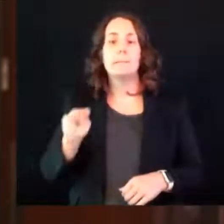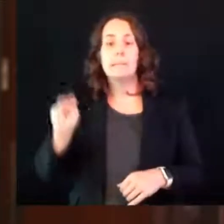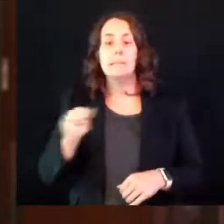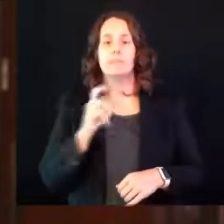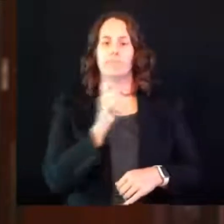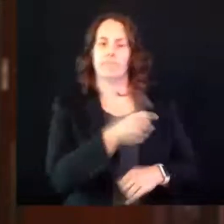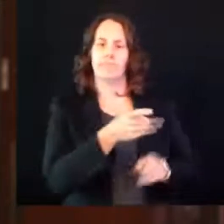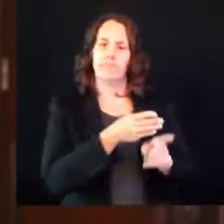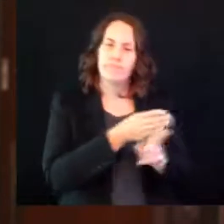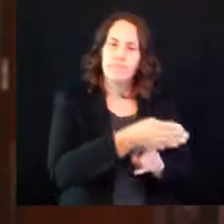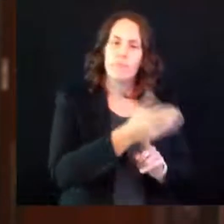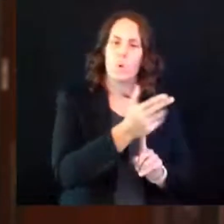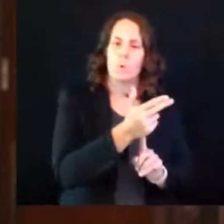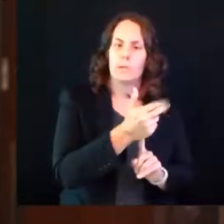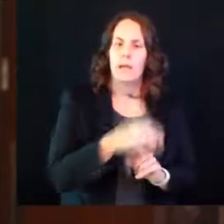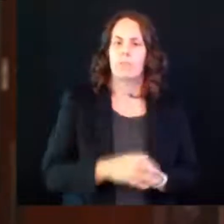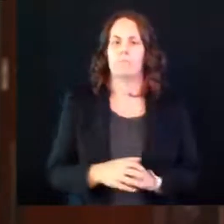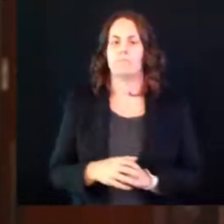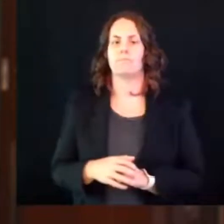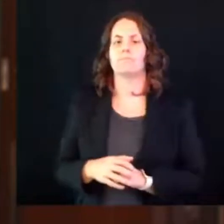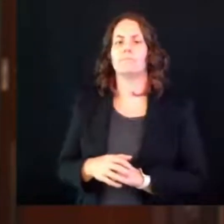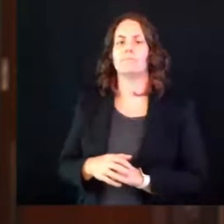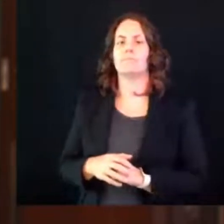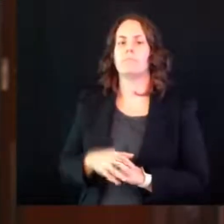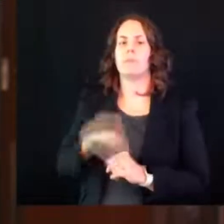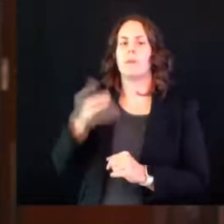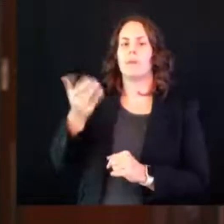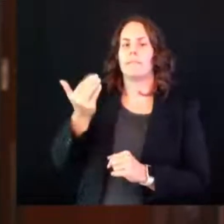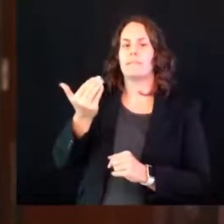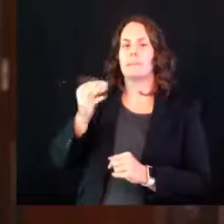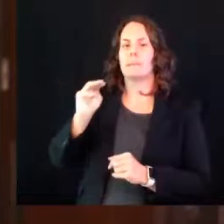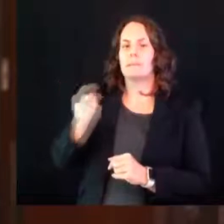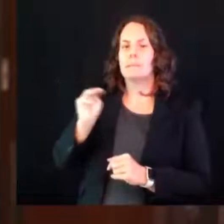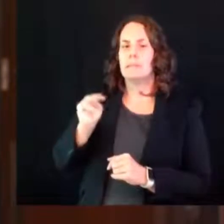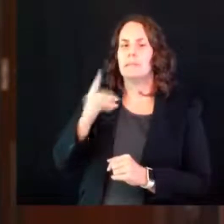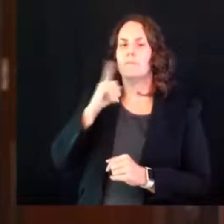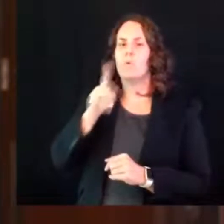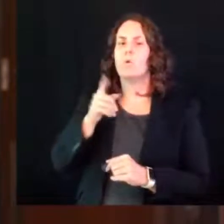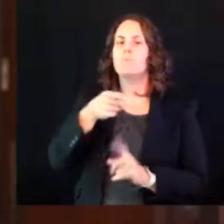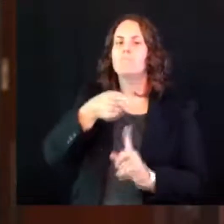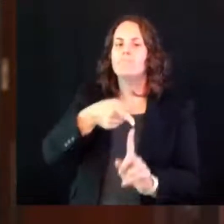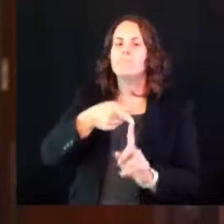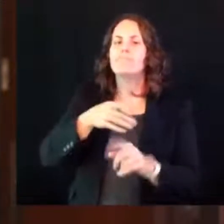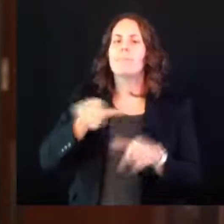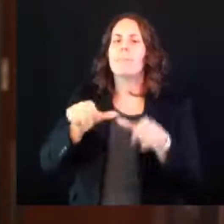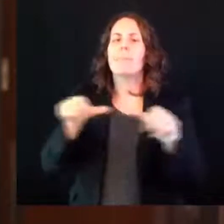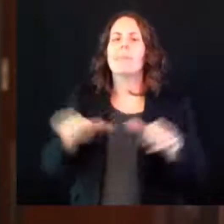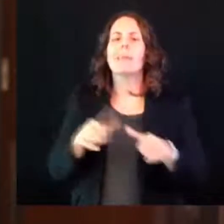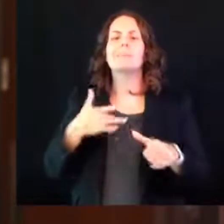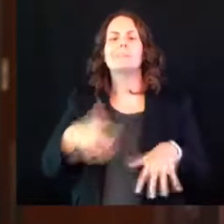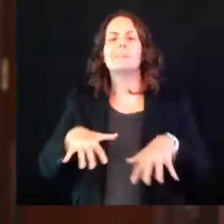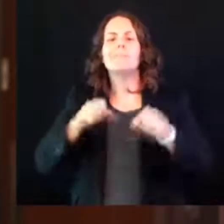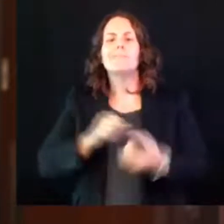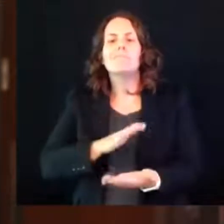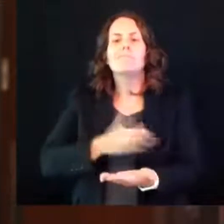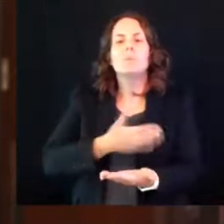well as additional support for movie theaters, nonprofit cultural venues, and the tourism industry.